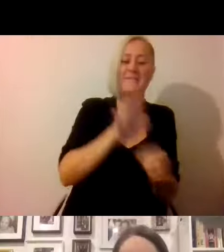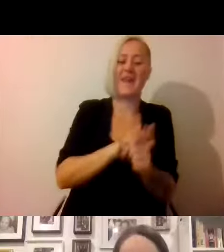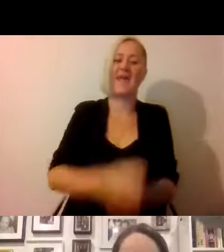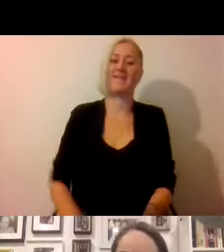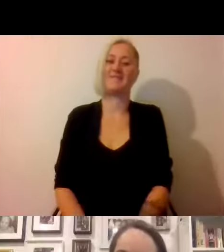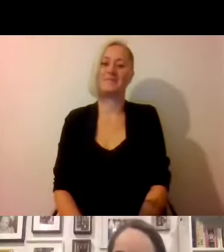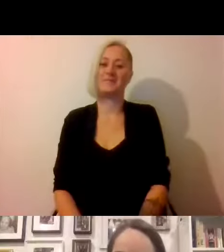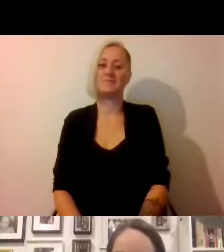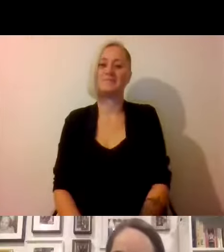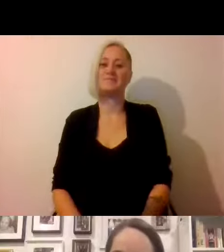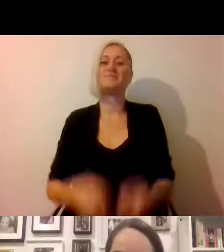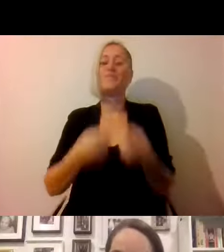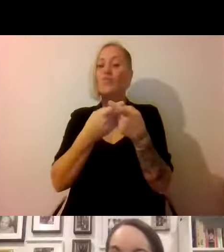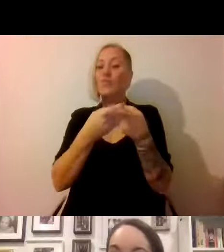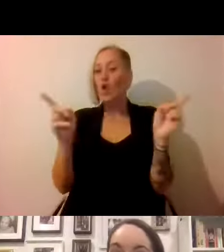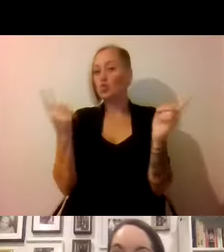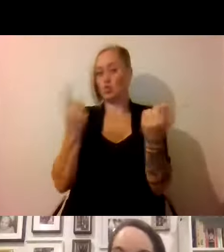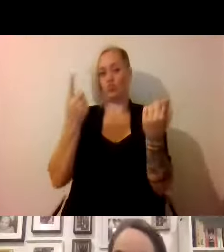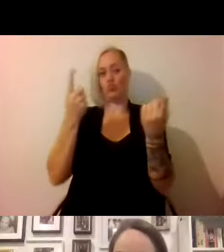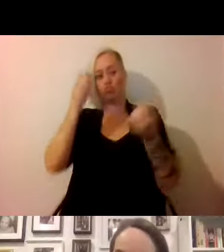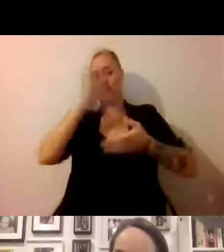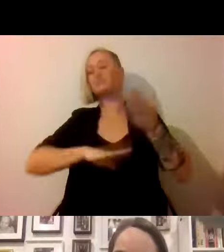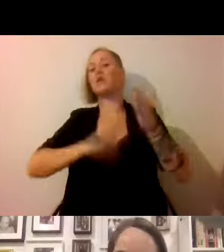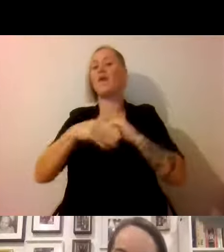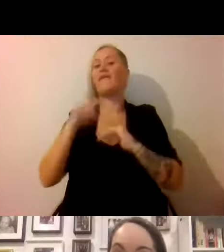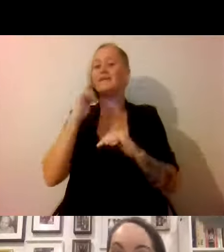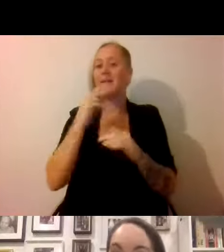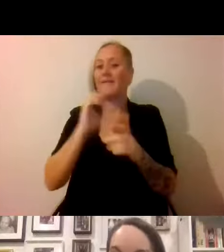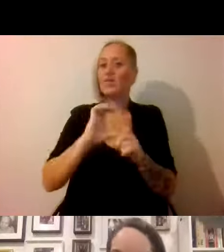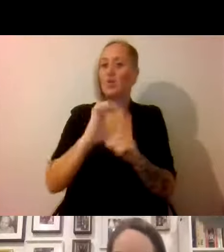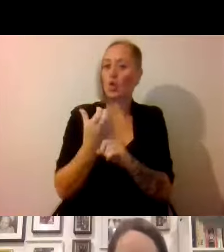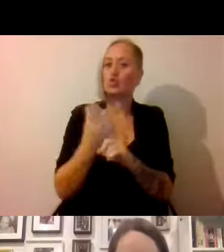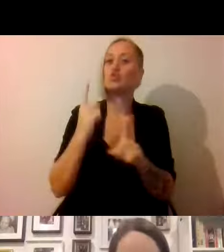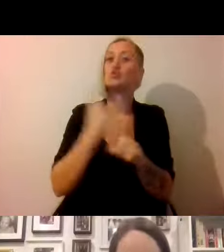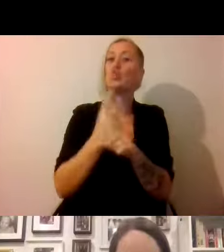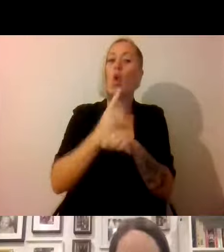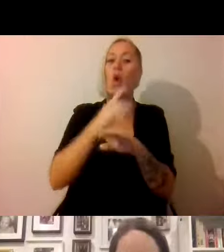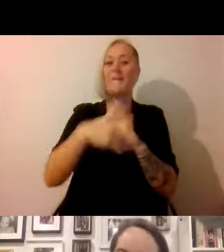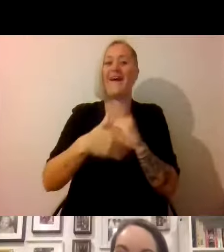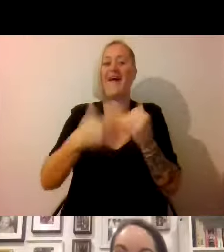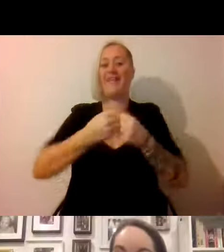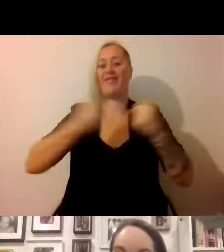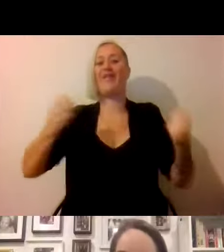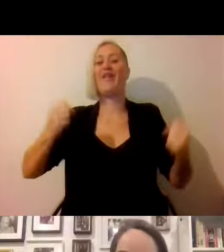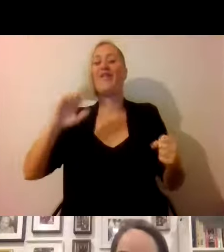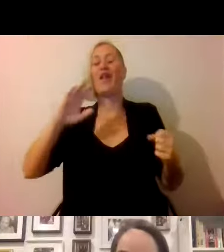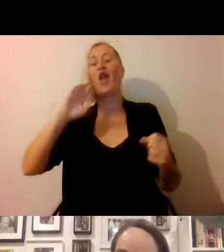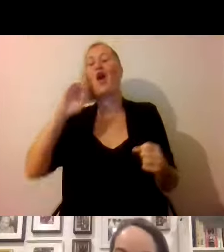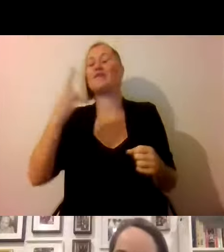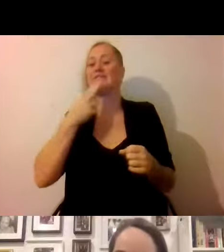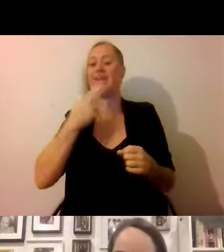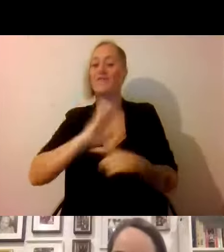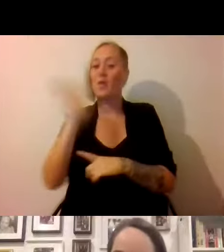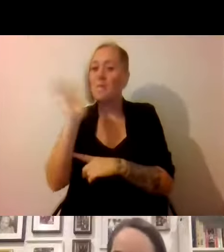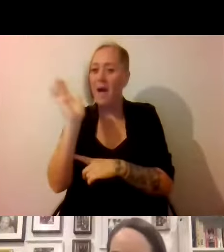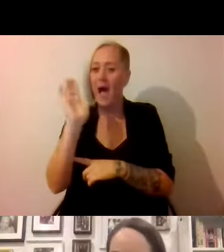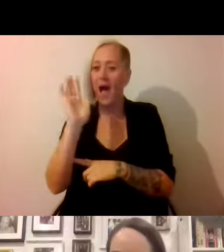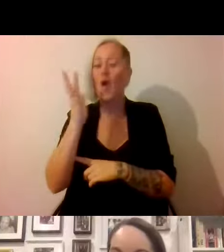Those who are familiar with deaf culture talk about the phenomenon of the long deaf goodbye, where the ritual of farewelling one